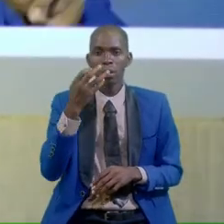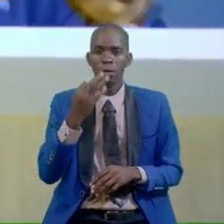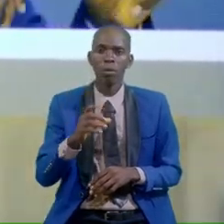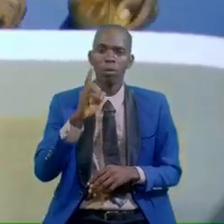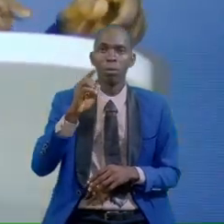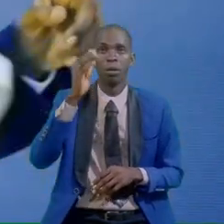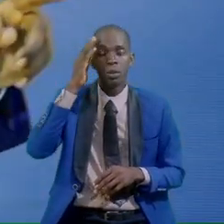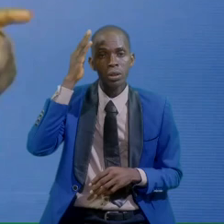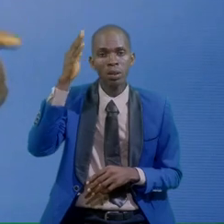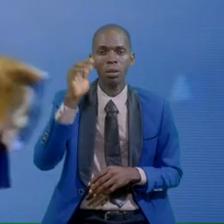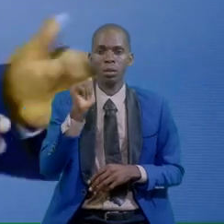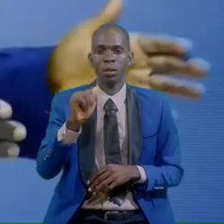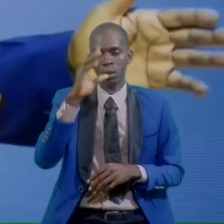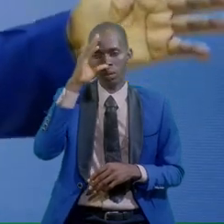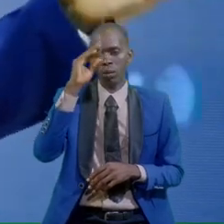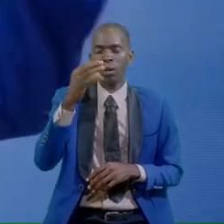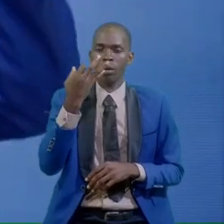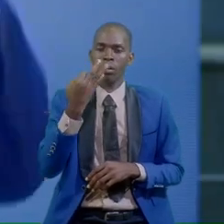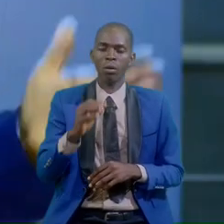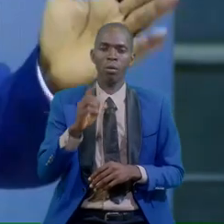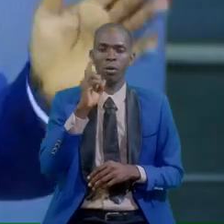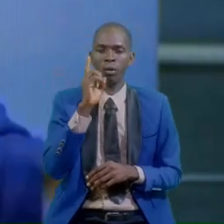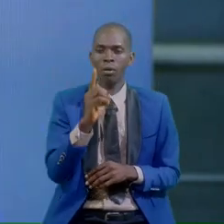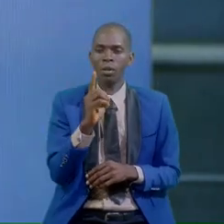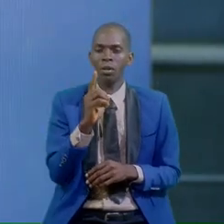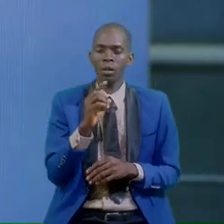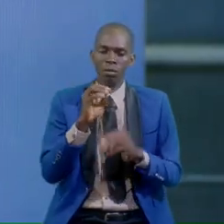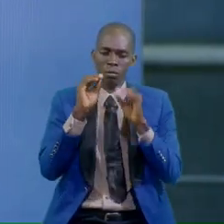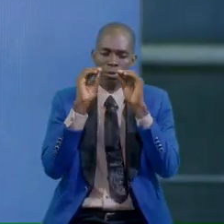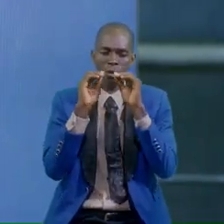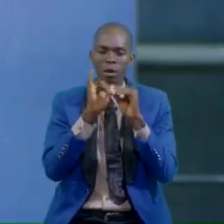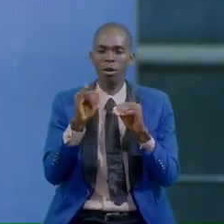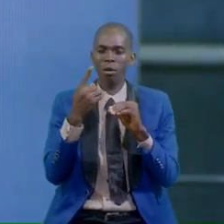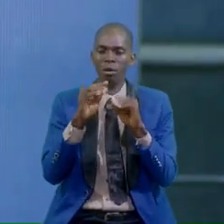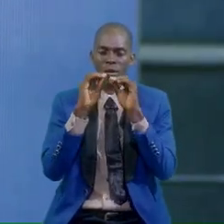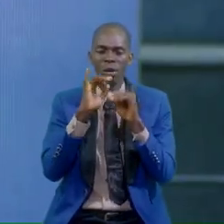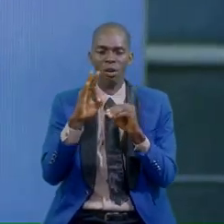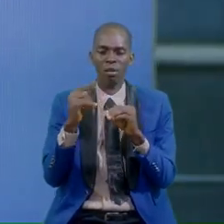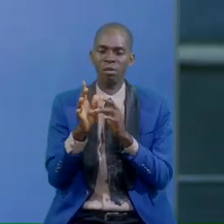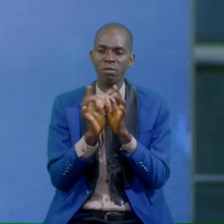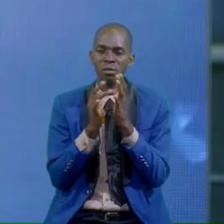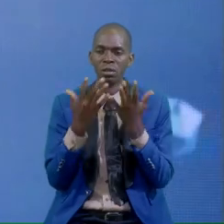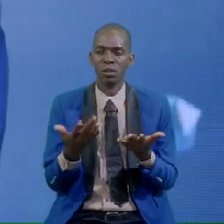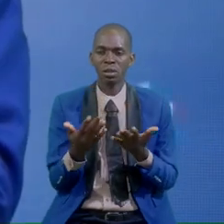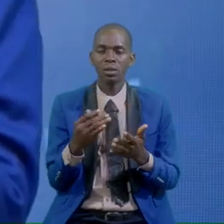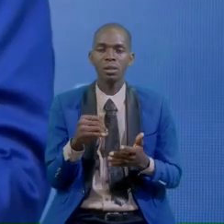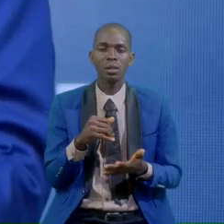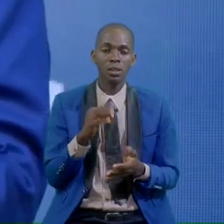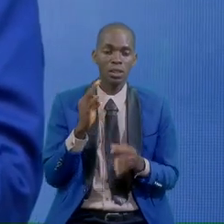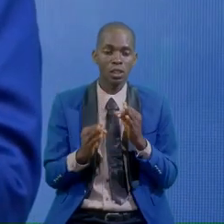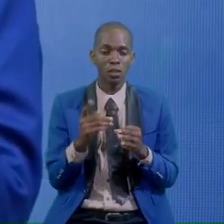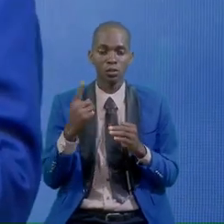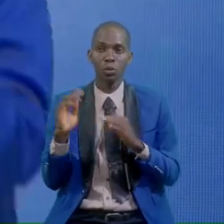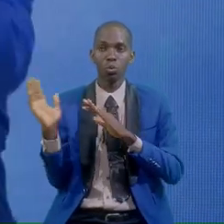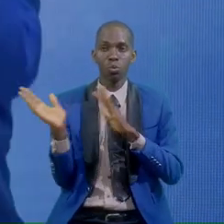a man of one doctrine, the doctrine of the Bible. If the wind is moving